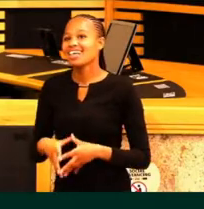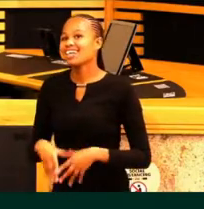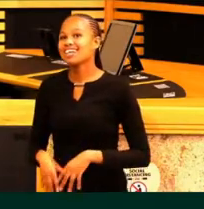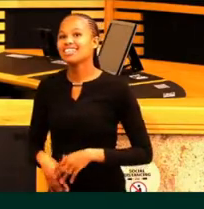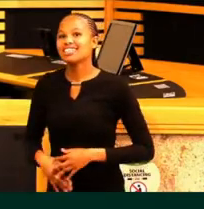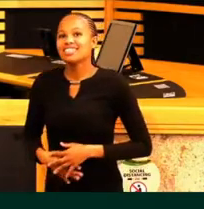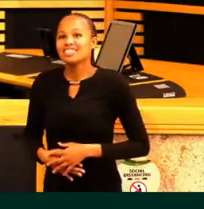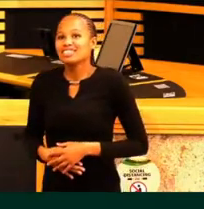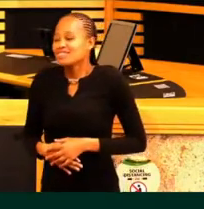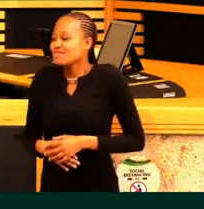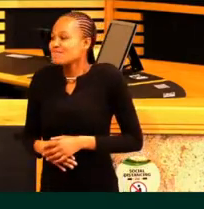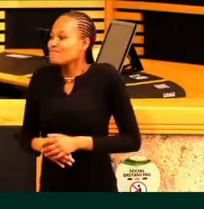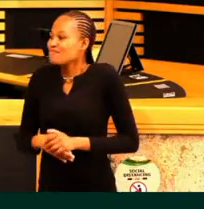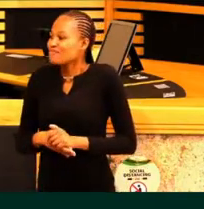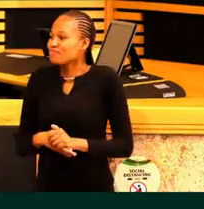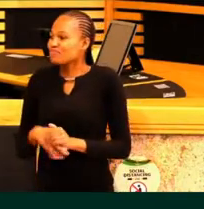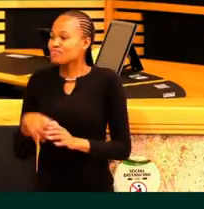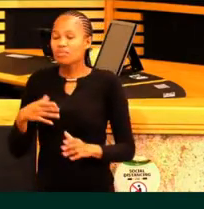speaker